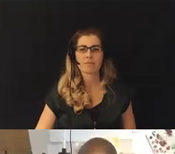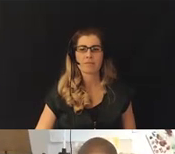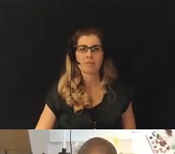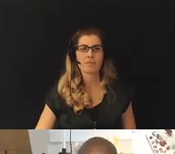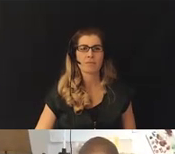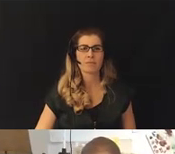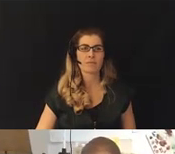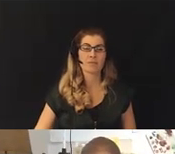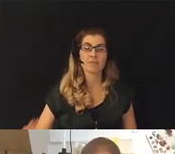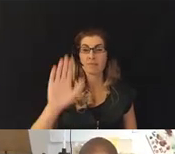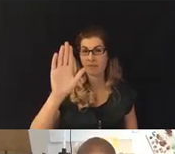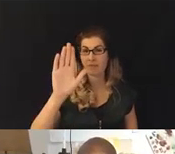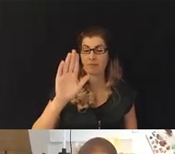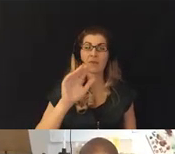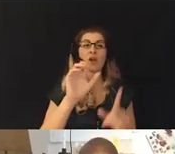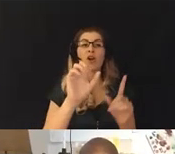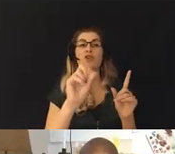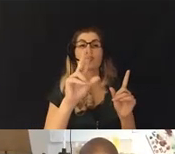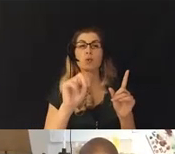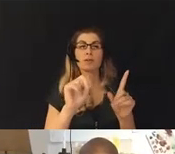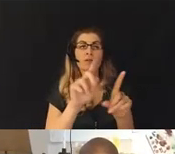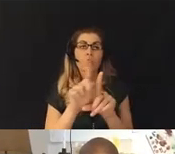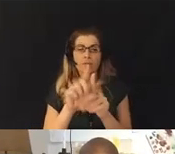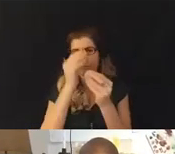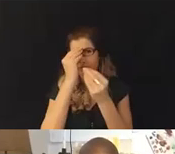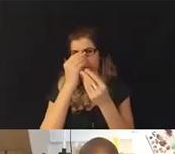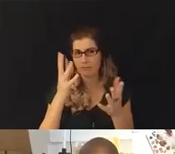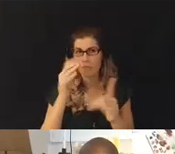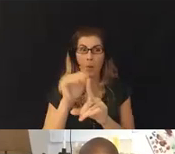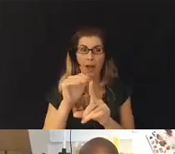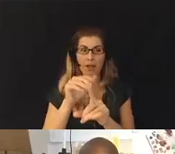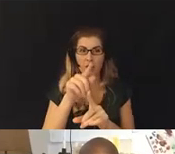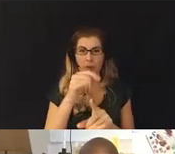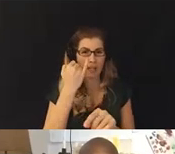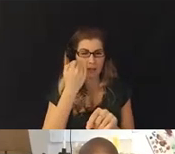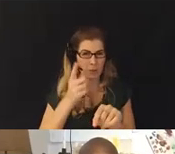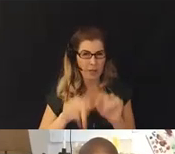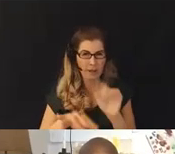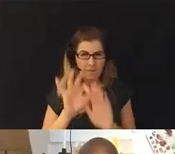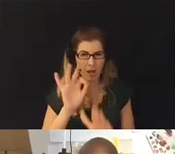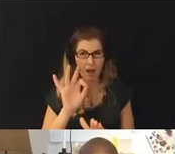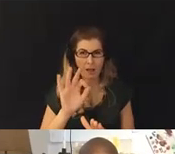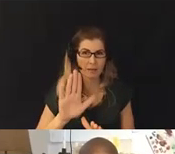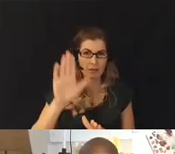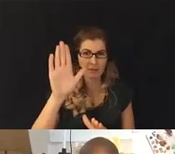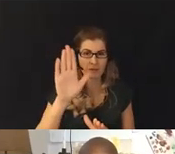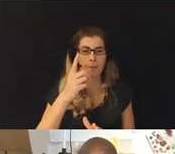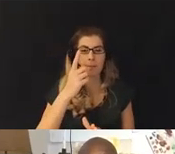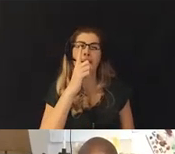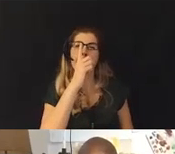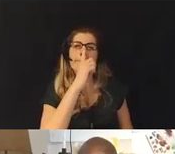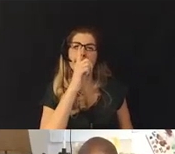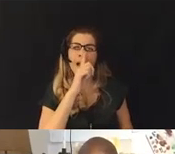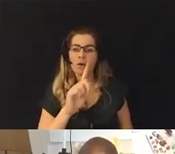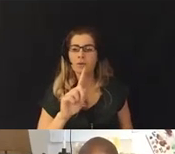And I can just remind you that if you're not finding where you can raise your hand, that if you point your cursor at your control